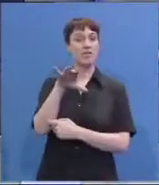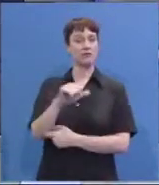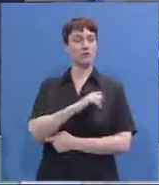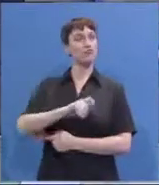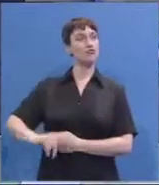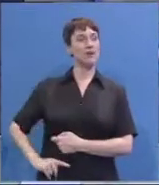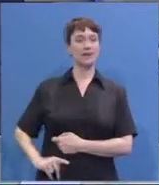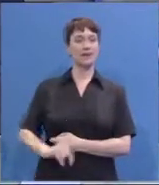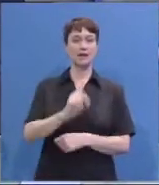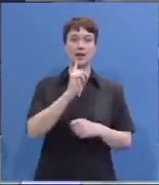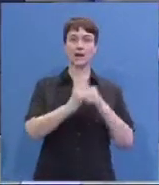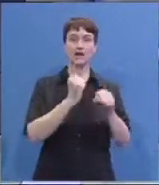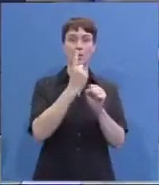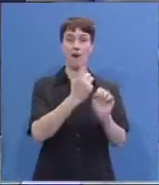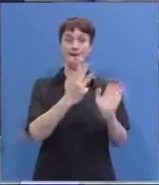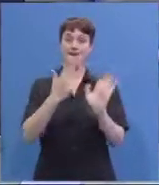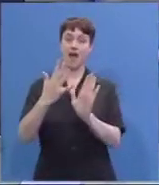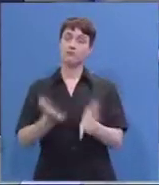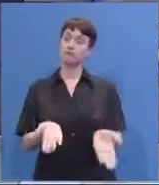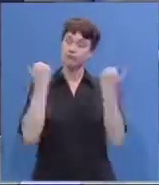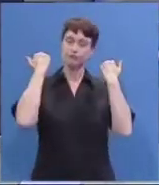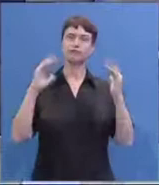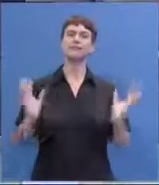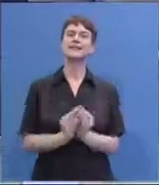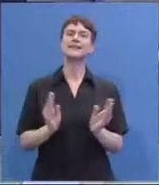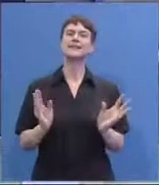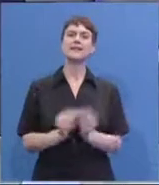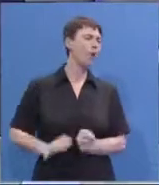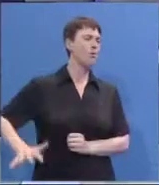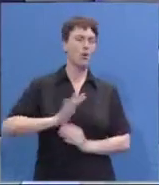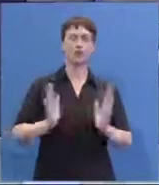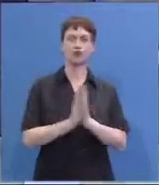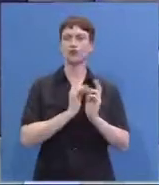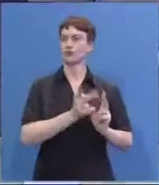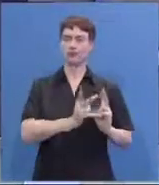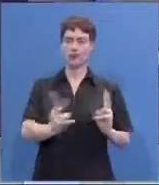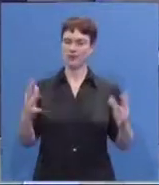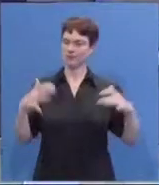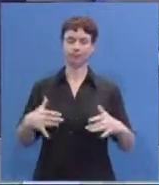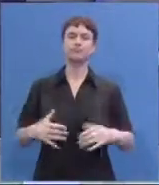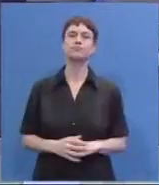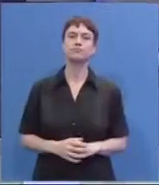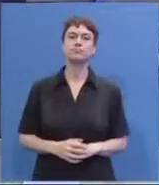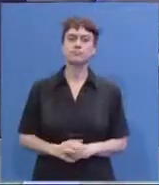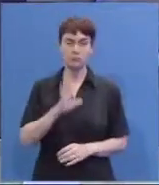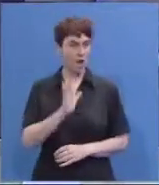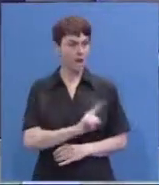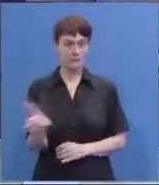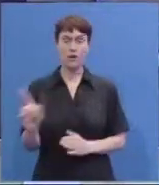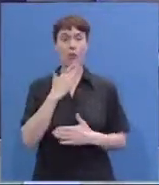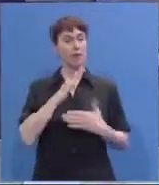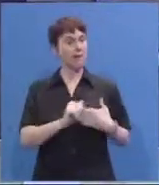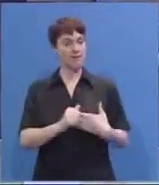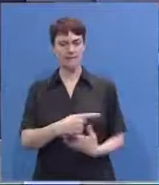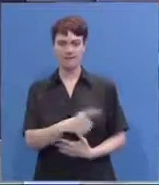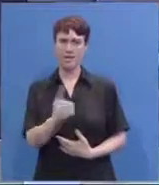in 1999, in which he called upon religious leaders to come up with a structure